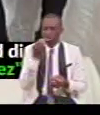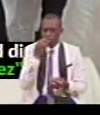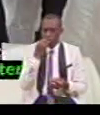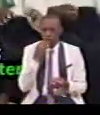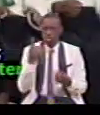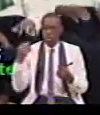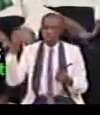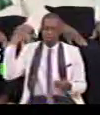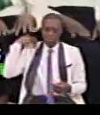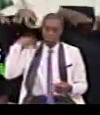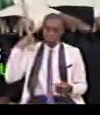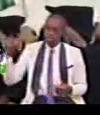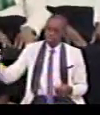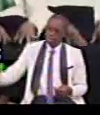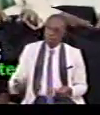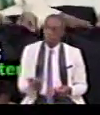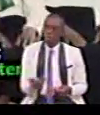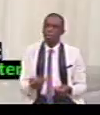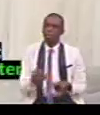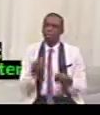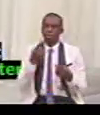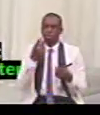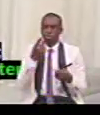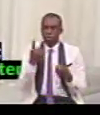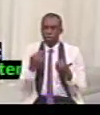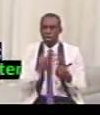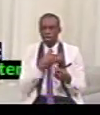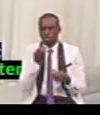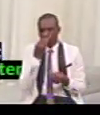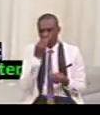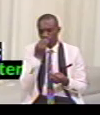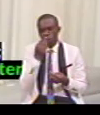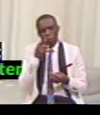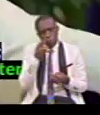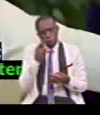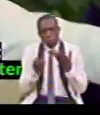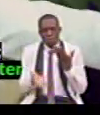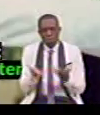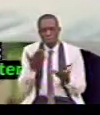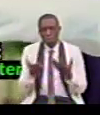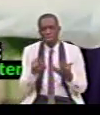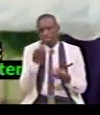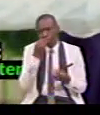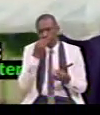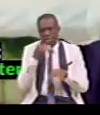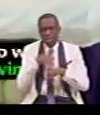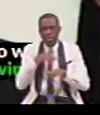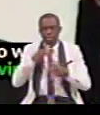Jesus, they will make time.